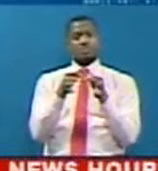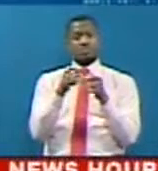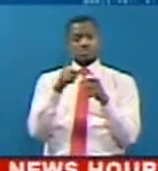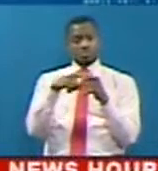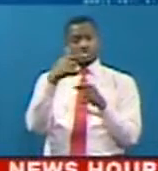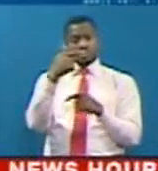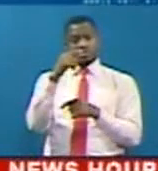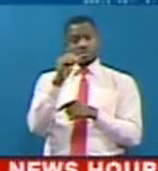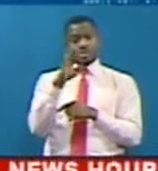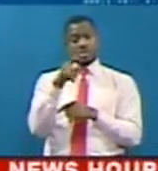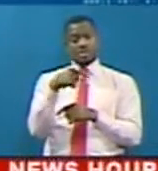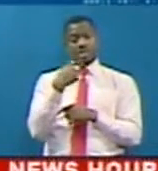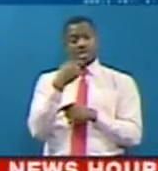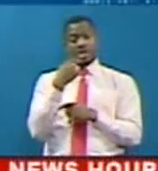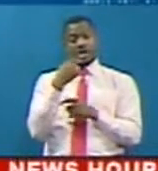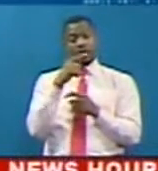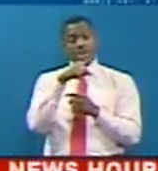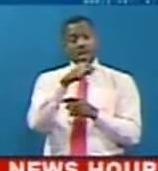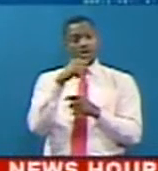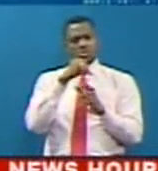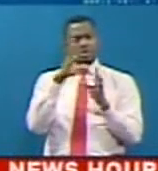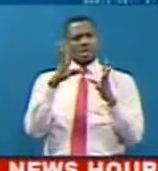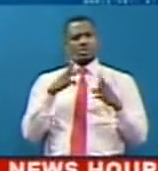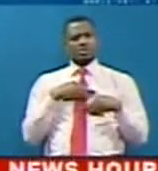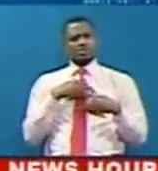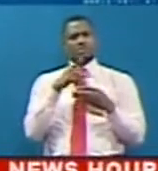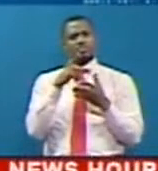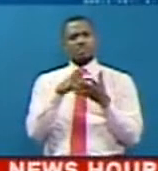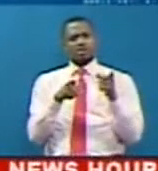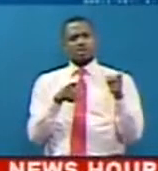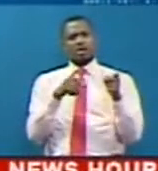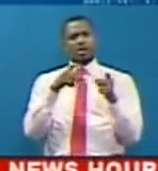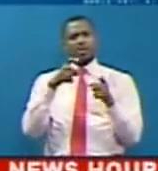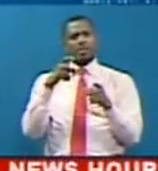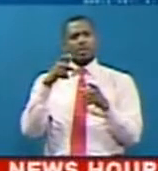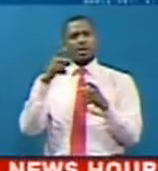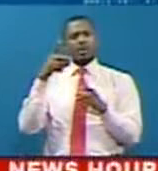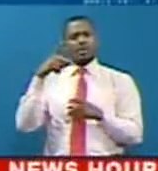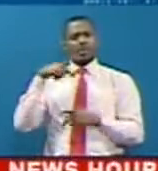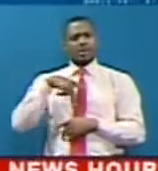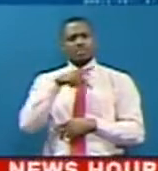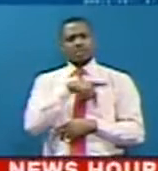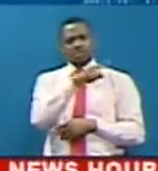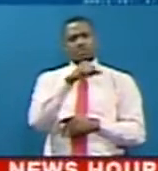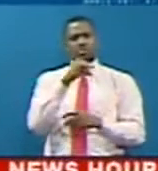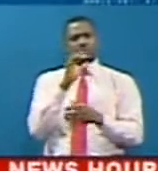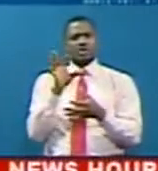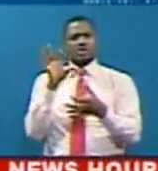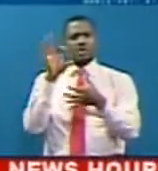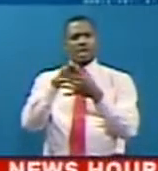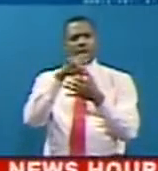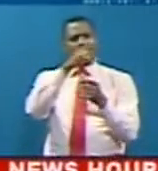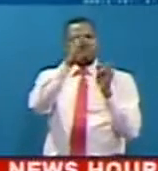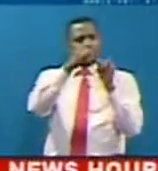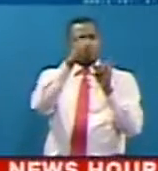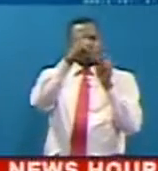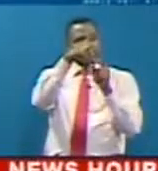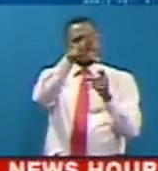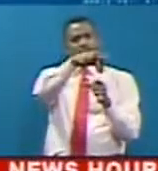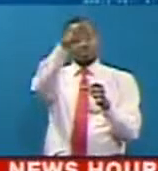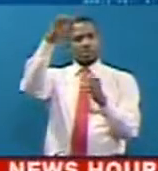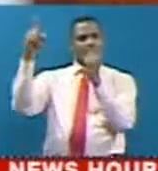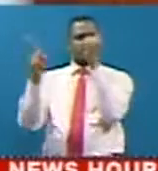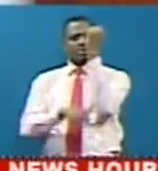GBC 24 that heckling is an acceptable part of the parliamentary process and he should not have been singled out and punished.